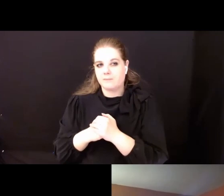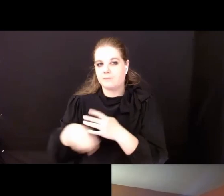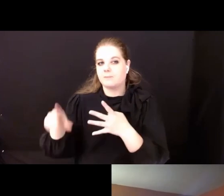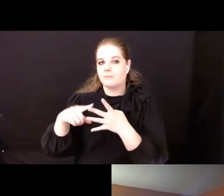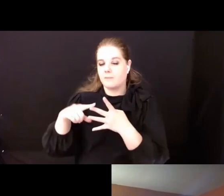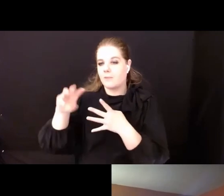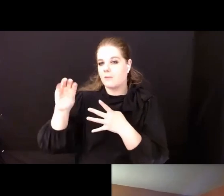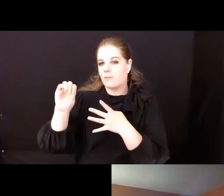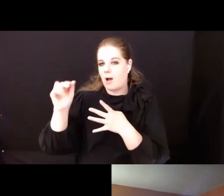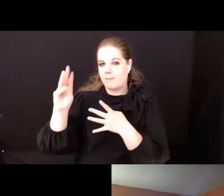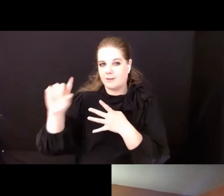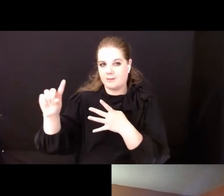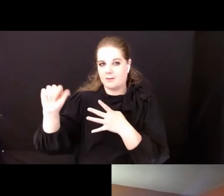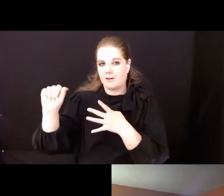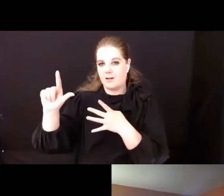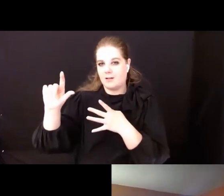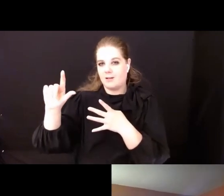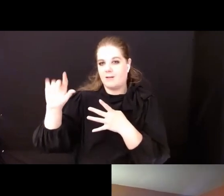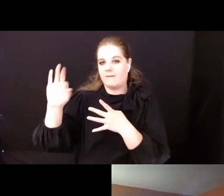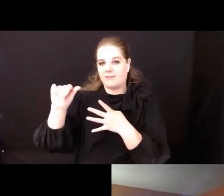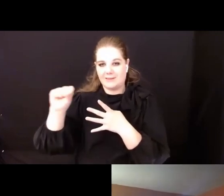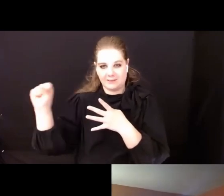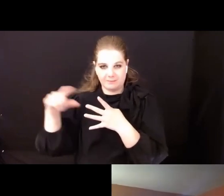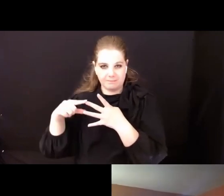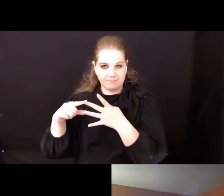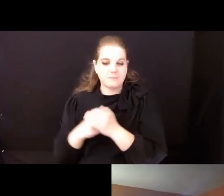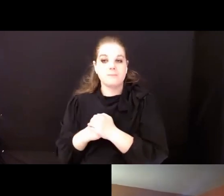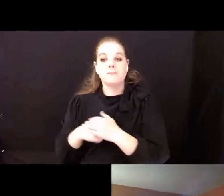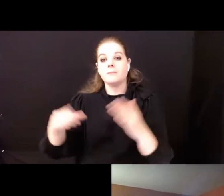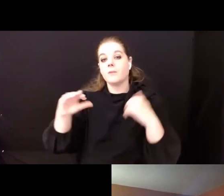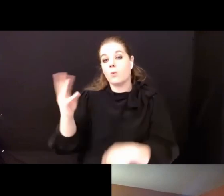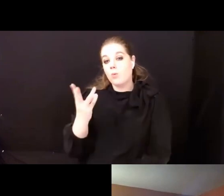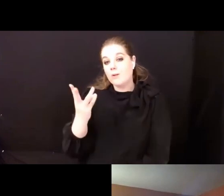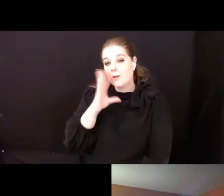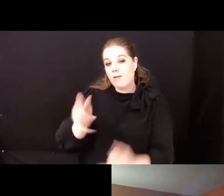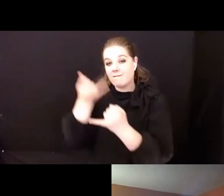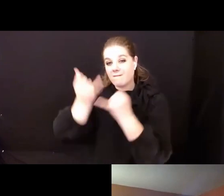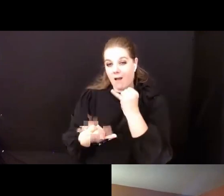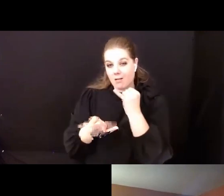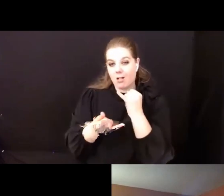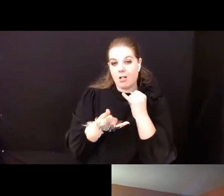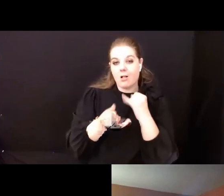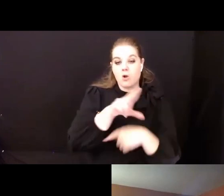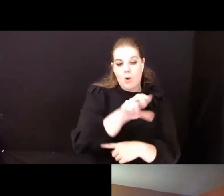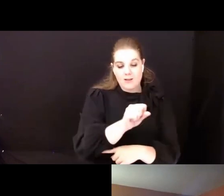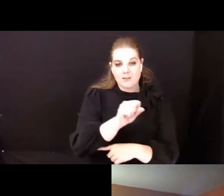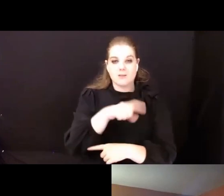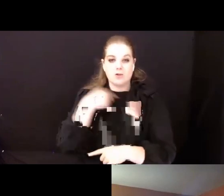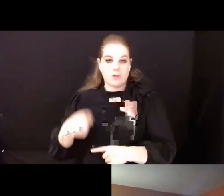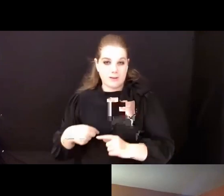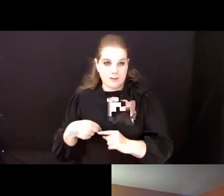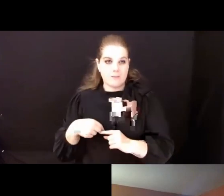On Wednesday will be our final U.S. China Deaf Project